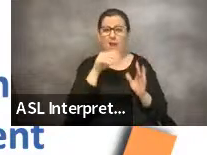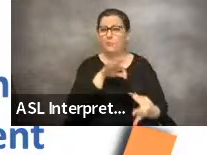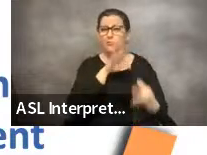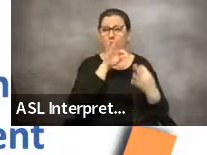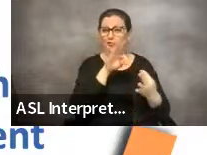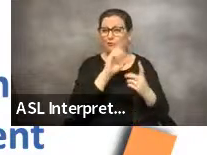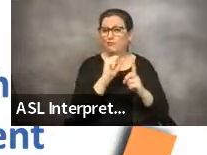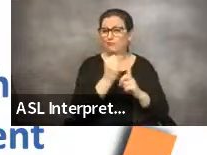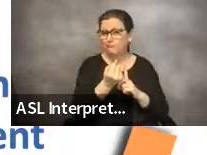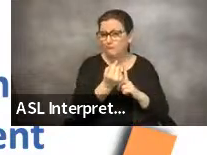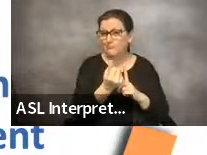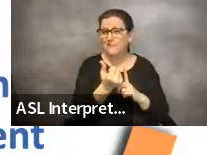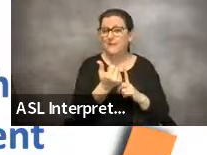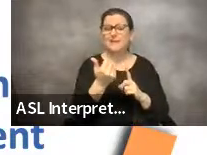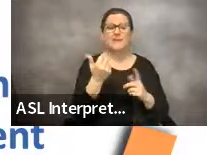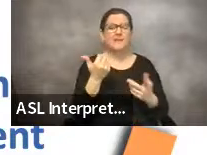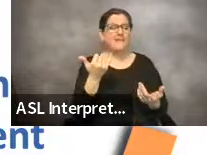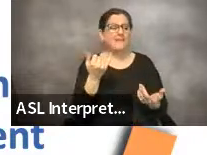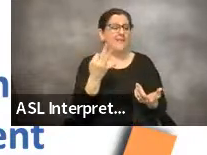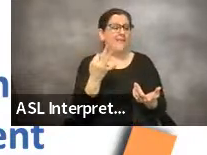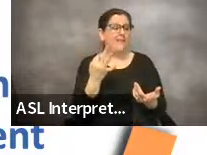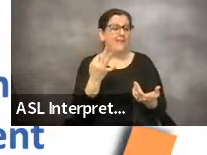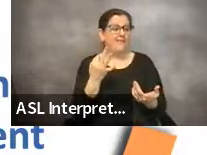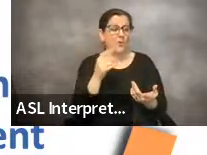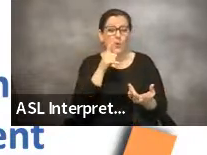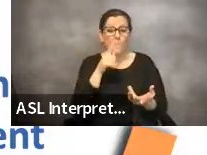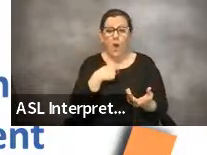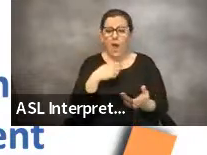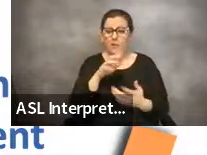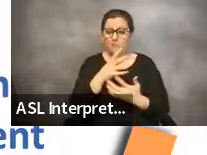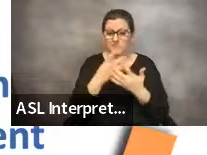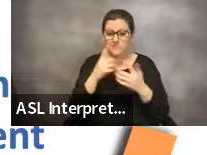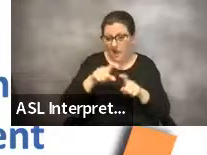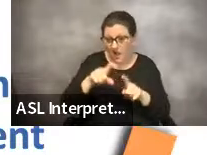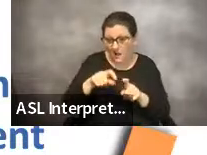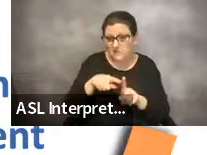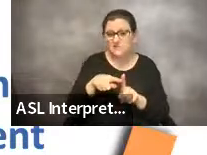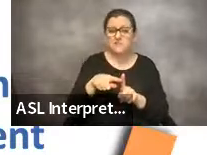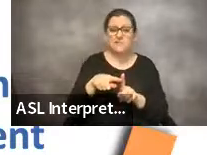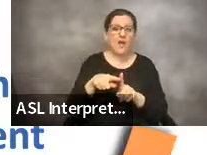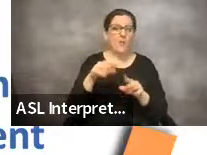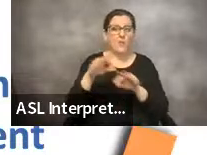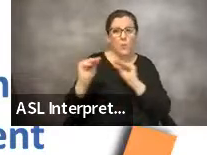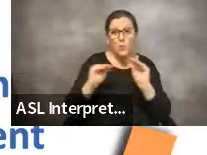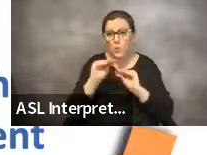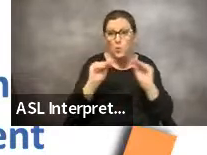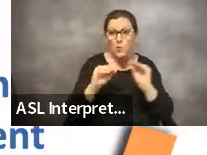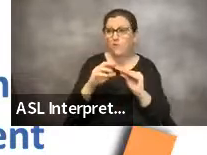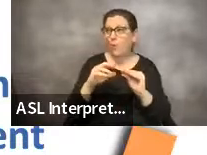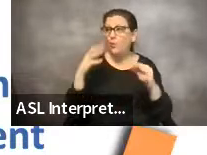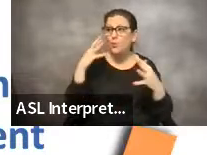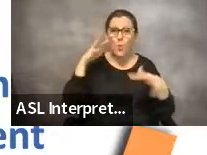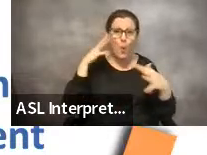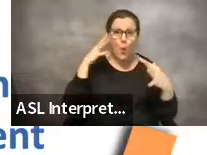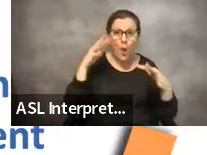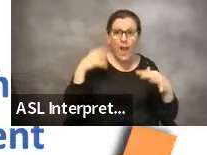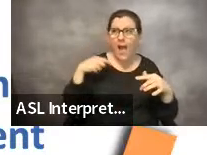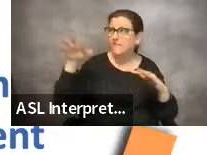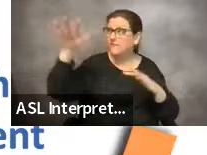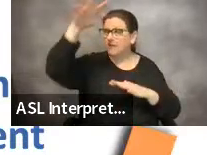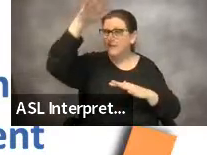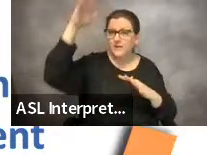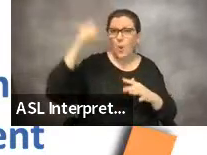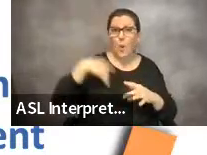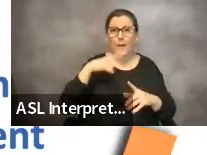the individual screening, your screening moves or makes noises while screening, or if there's noise in the room, and things you can